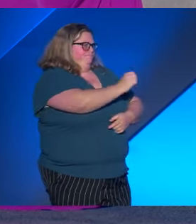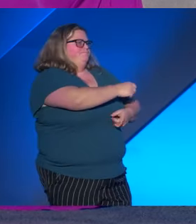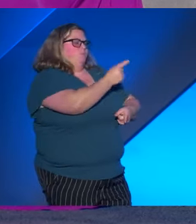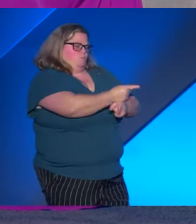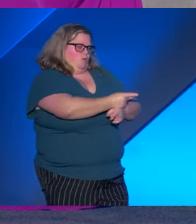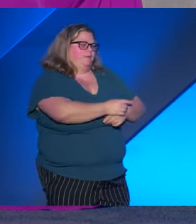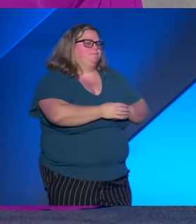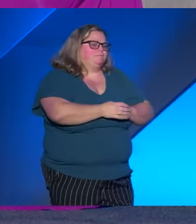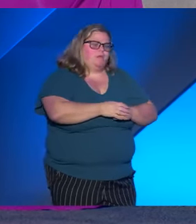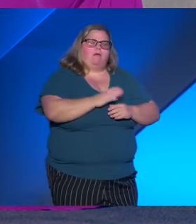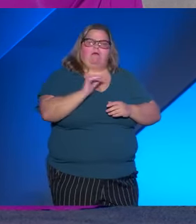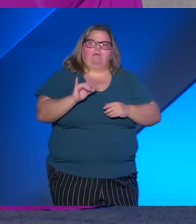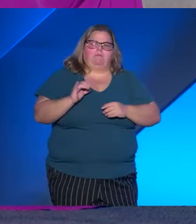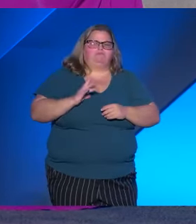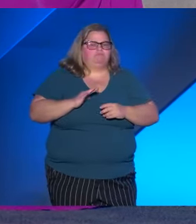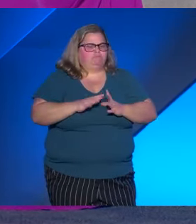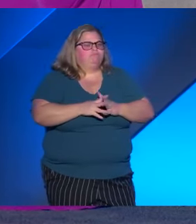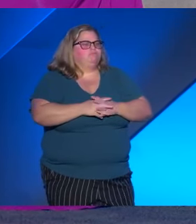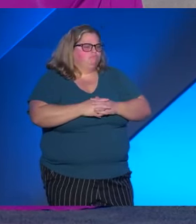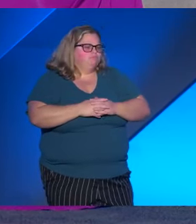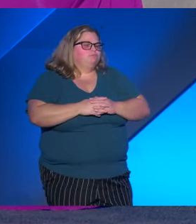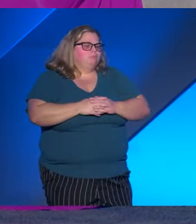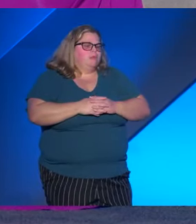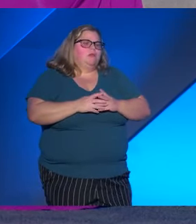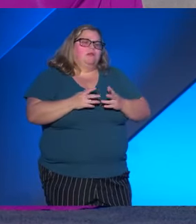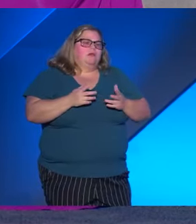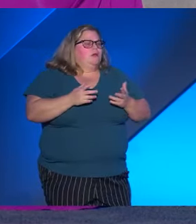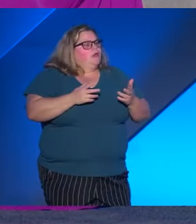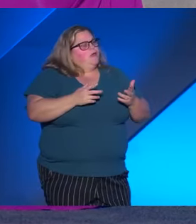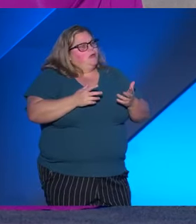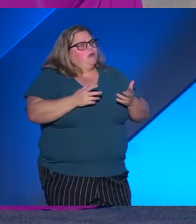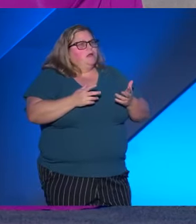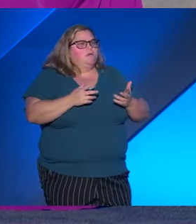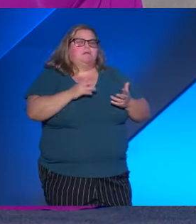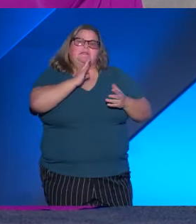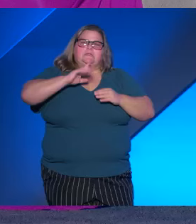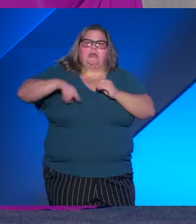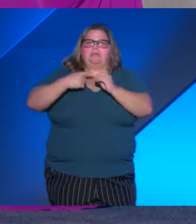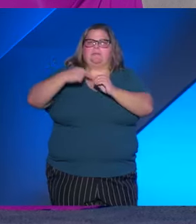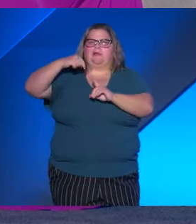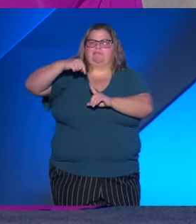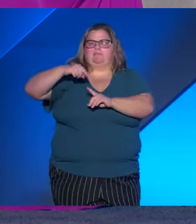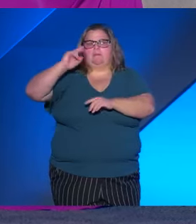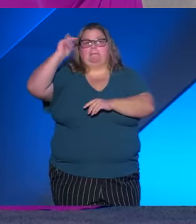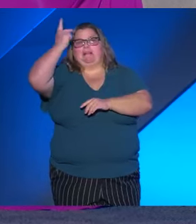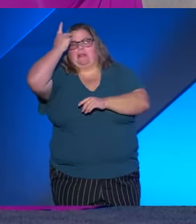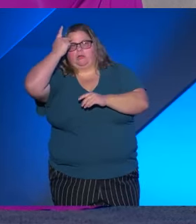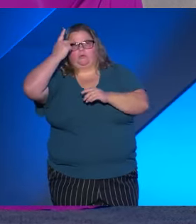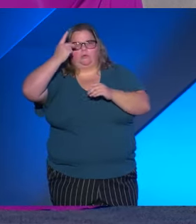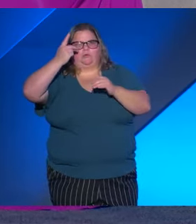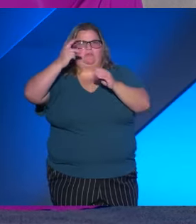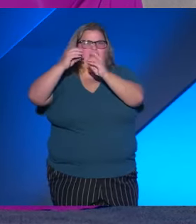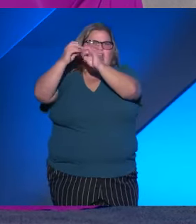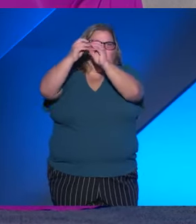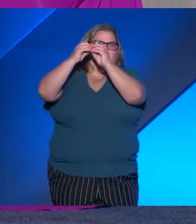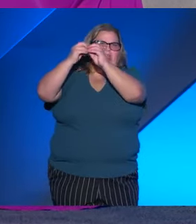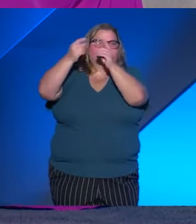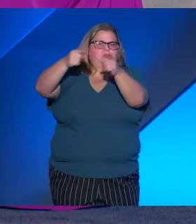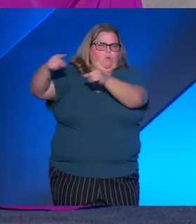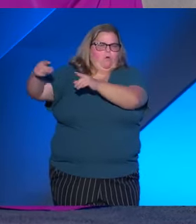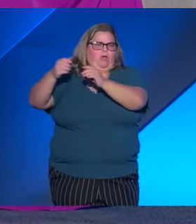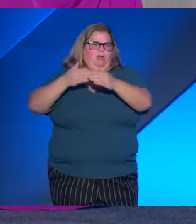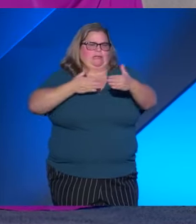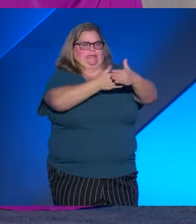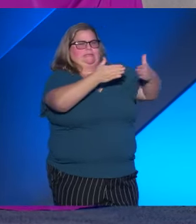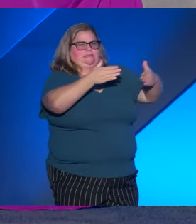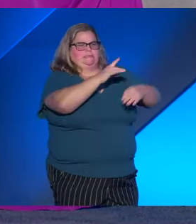that. I kind of talked about all the political stuff that's going on right now against